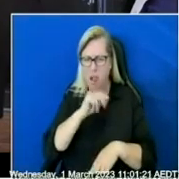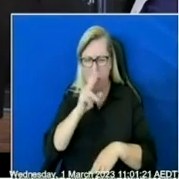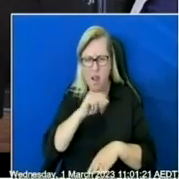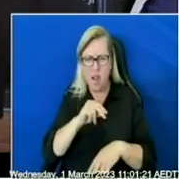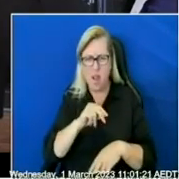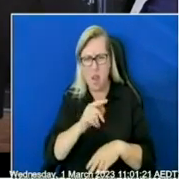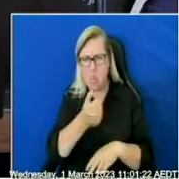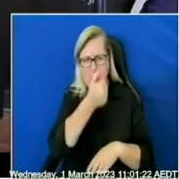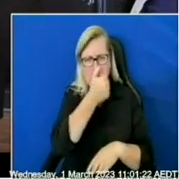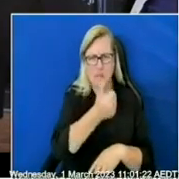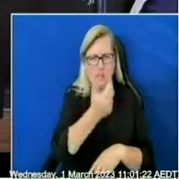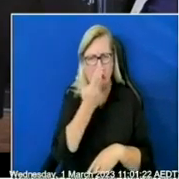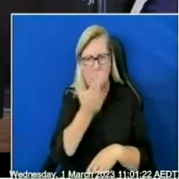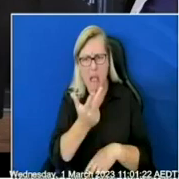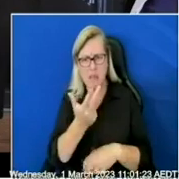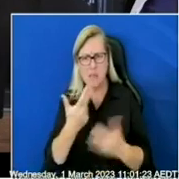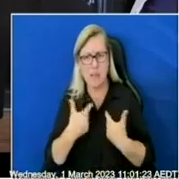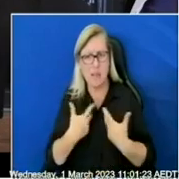they come back as